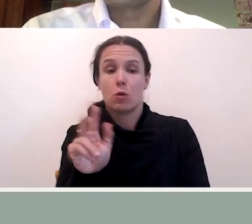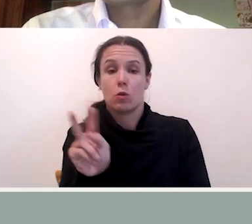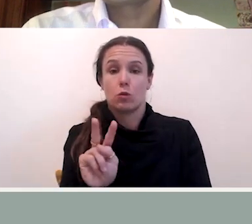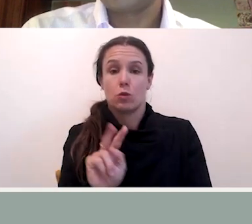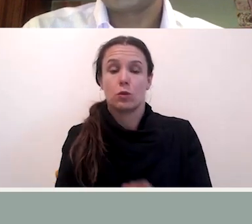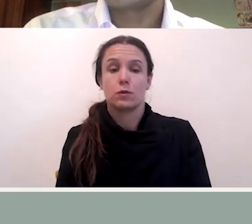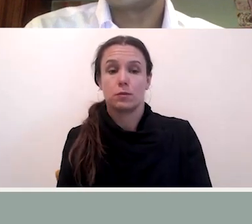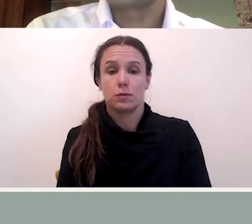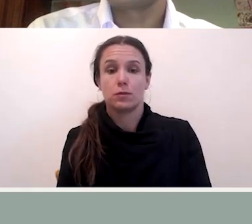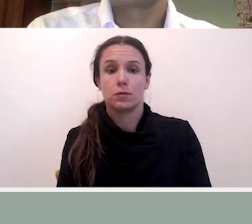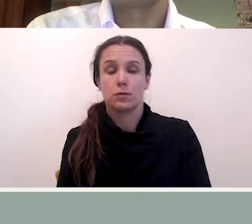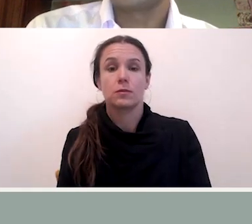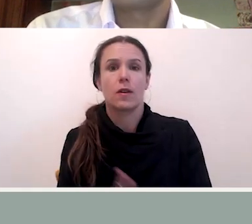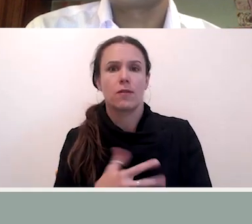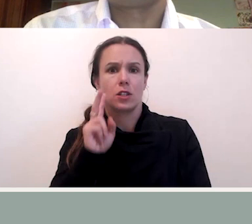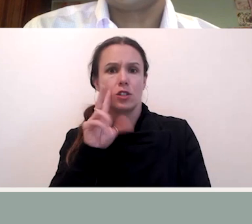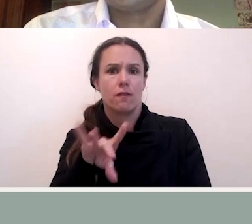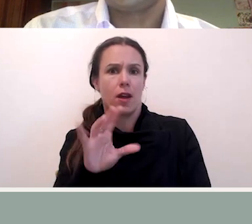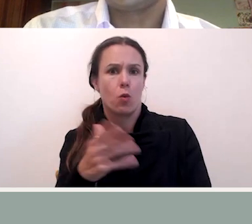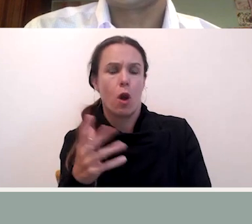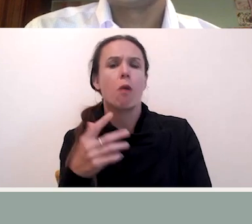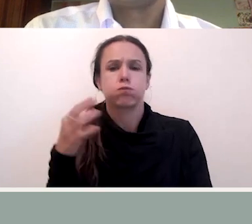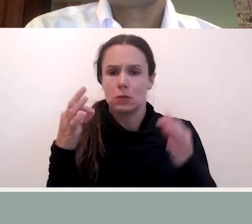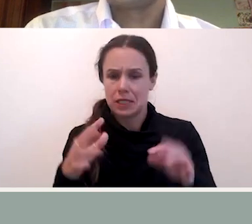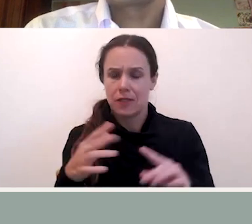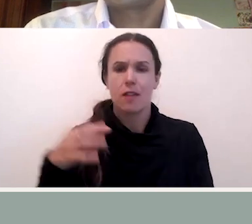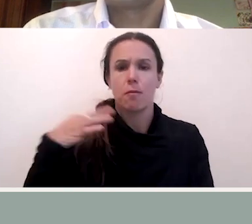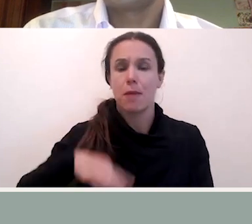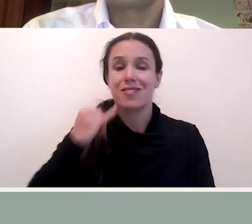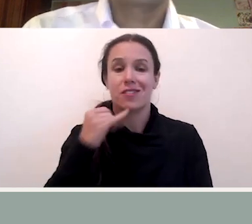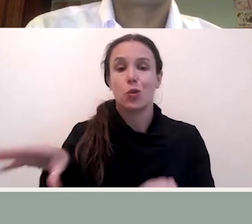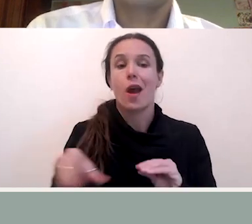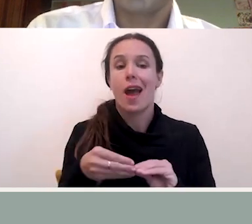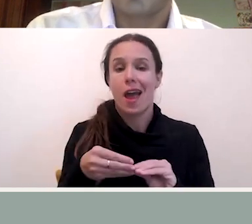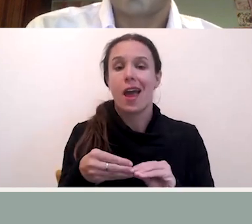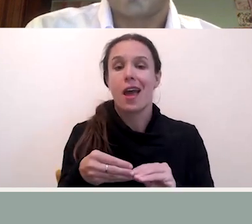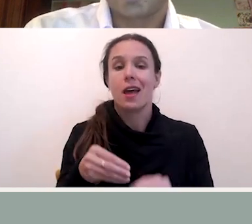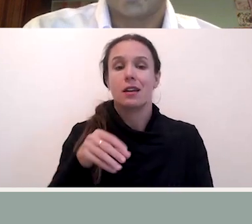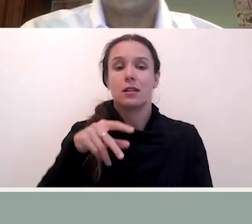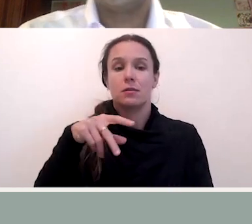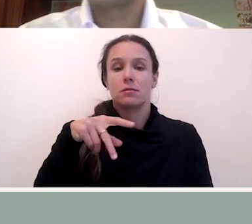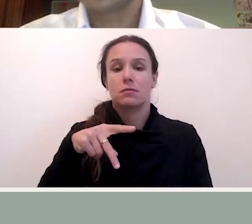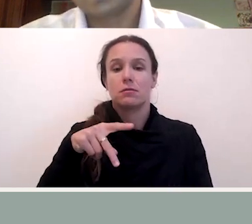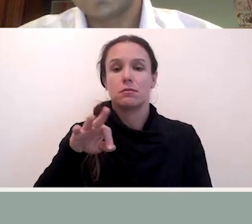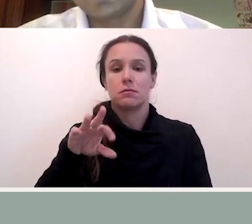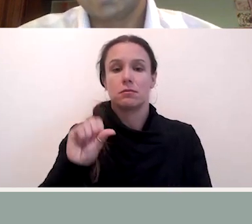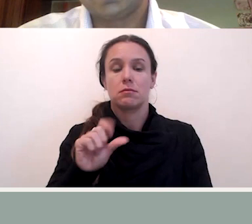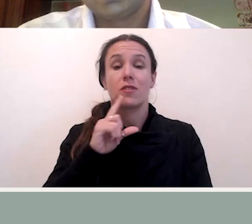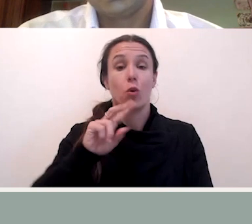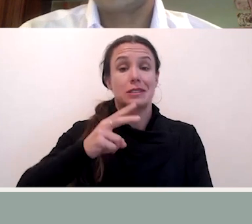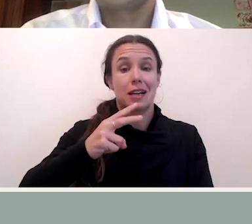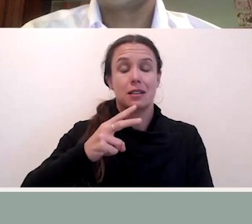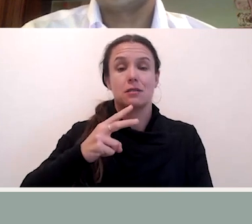And what they saw was there's definitely benefit of adding ribociclib when patients have not got it first line in the second line